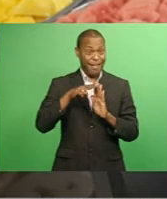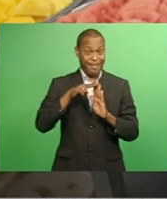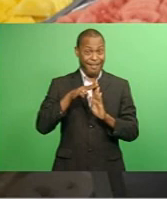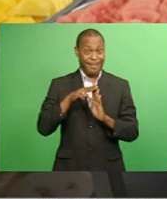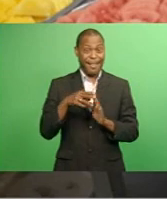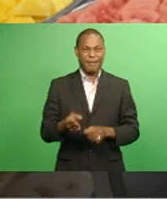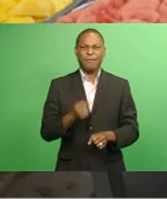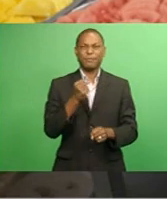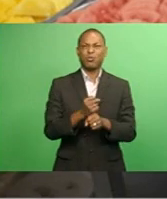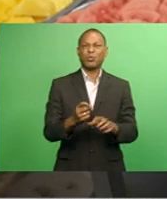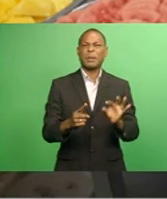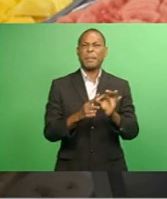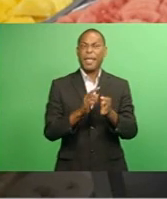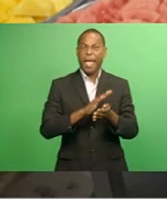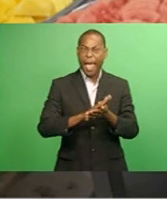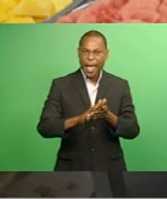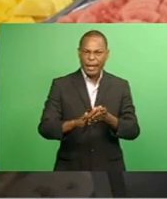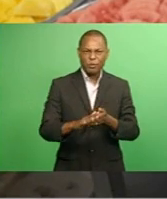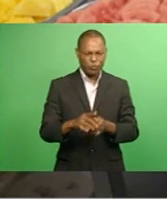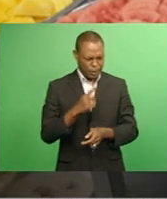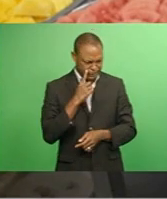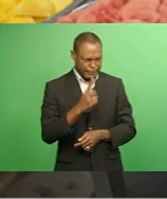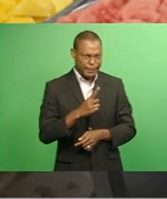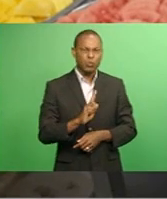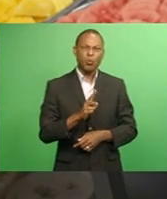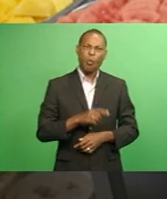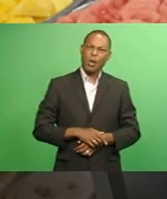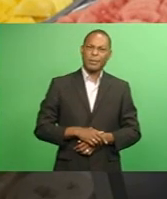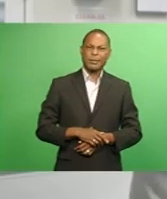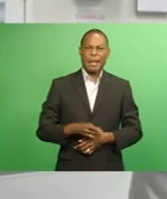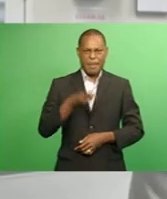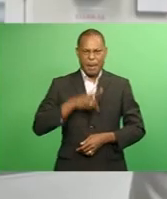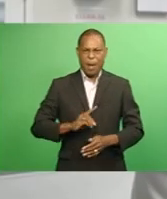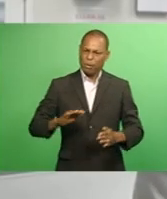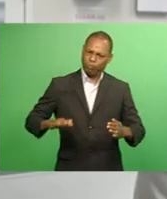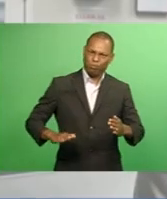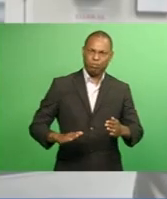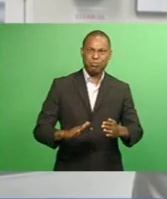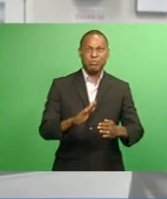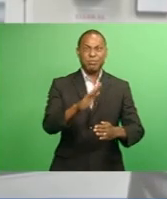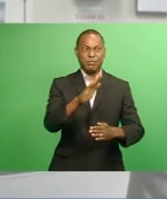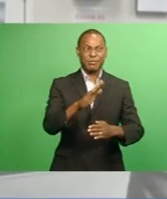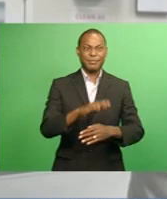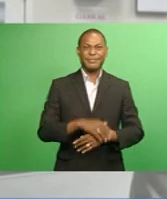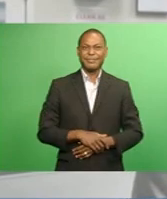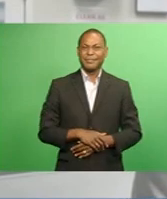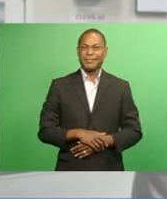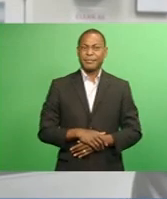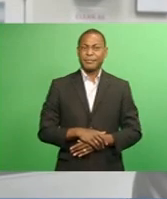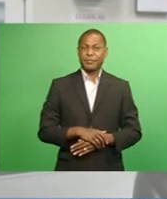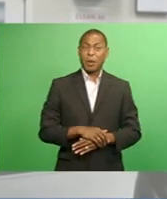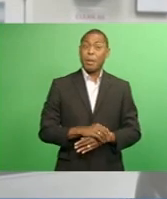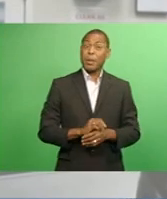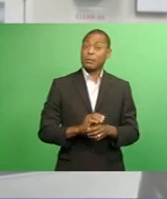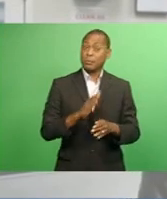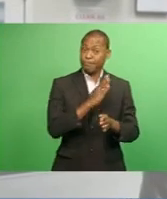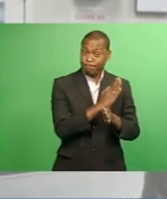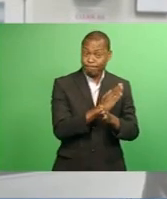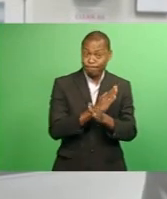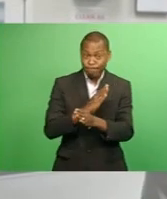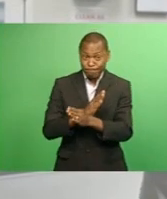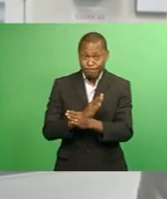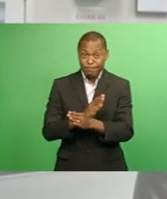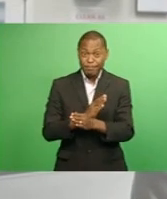Hotel, they have also noticed the demand curve moving upwards. During lockdown, because of COVID, we didn't have as